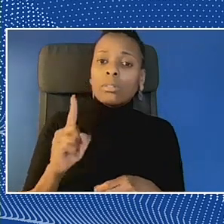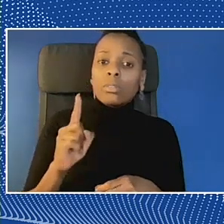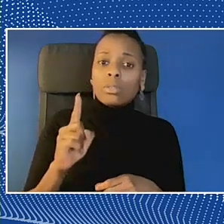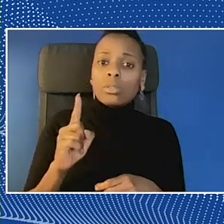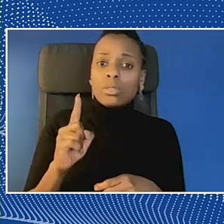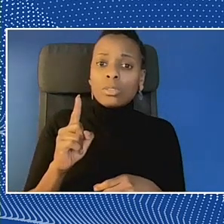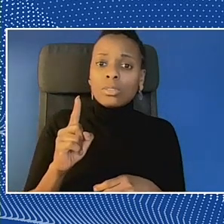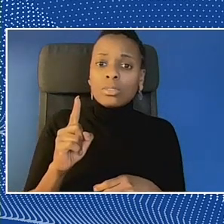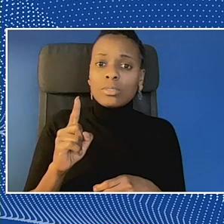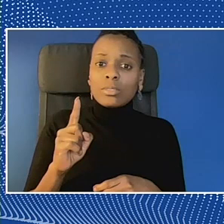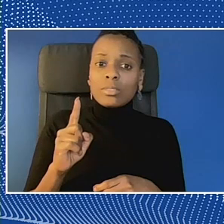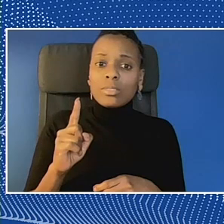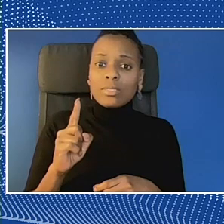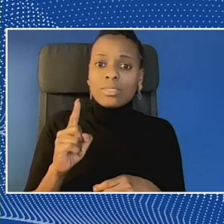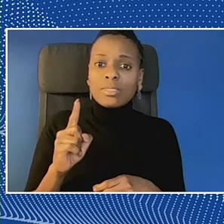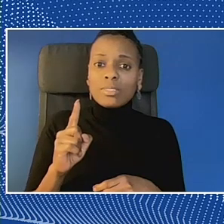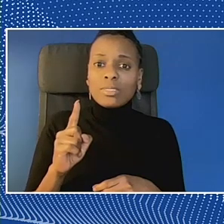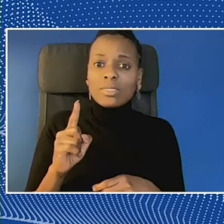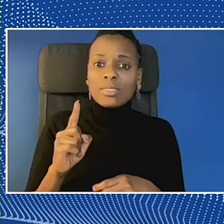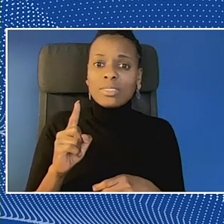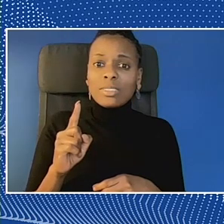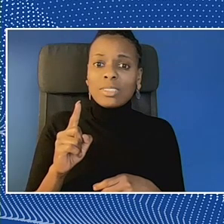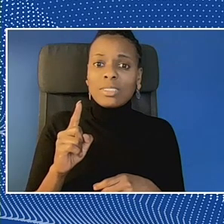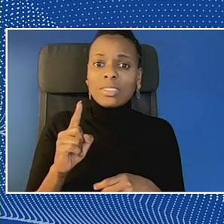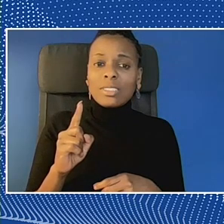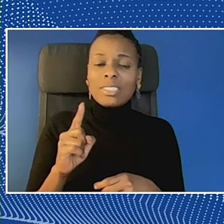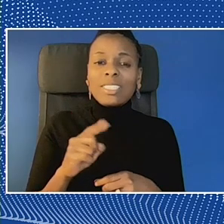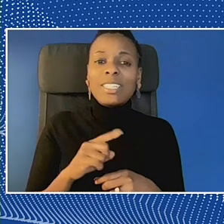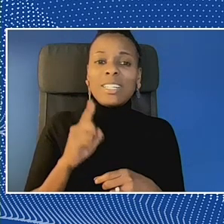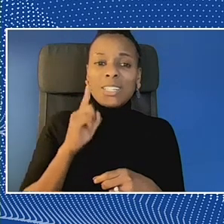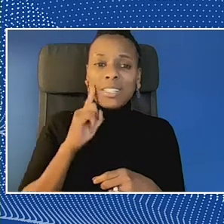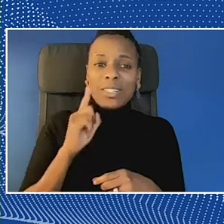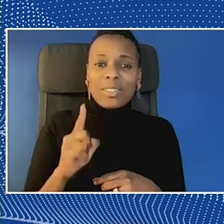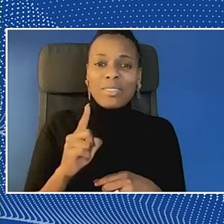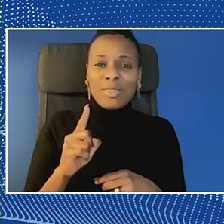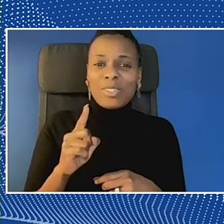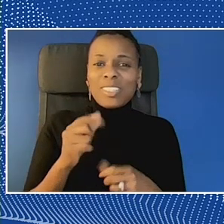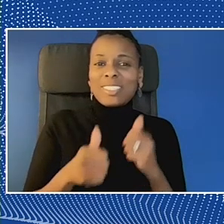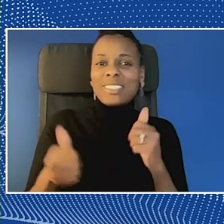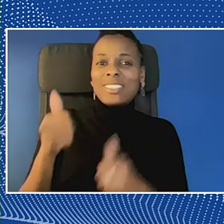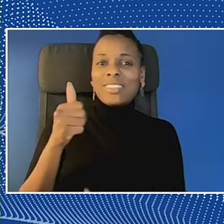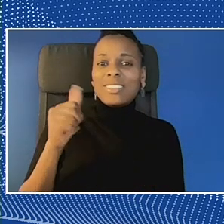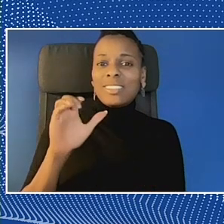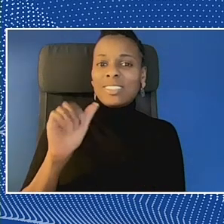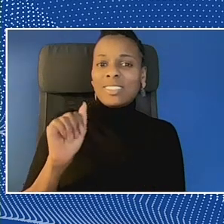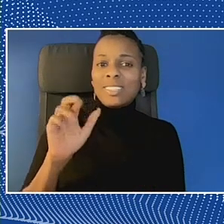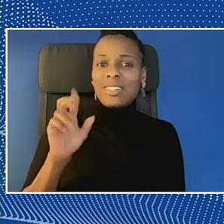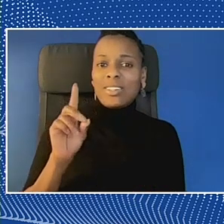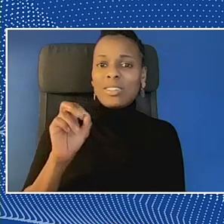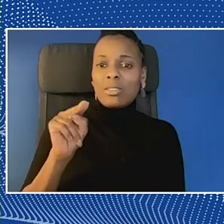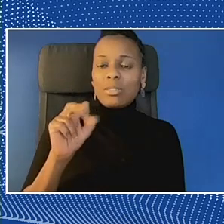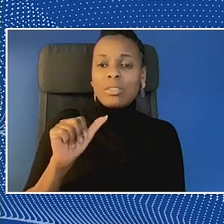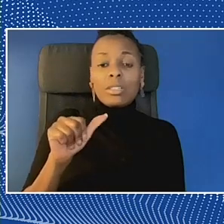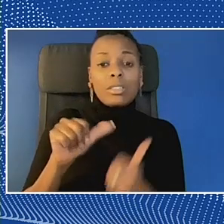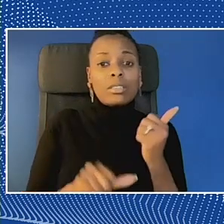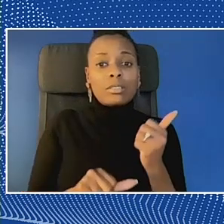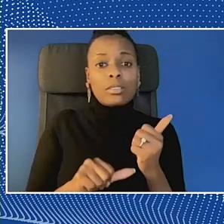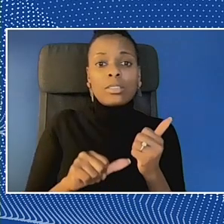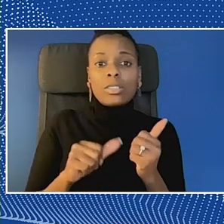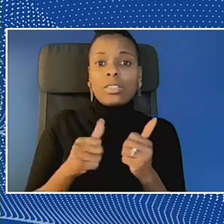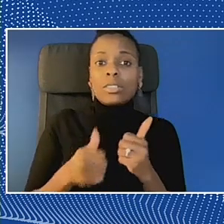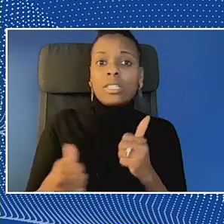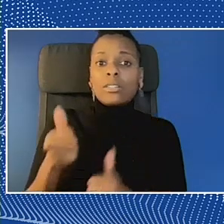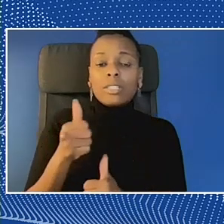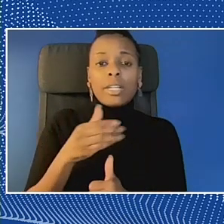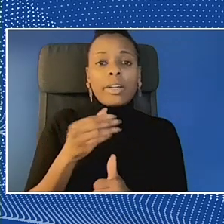I'm going to give my closing remarks unless anyone else has any. On behalf of Secretary Cardona, Undersecretary Quall, and the many Department